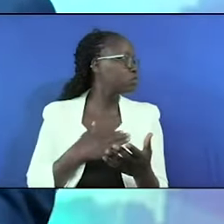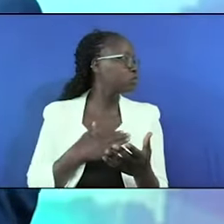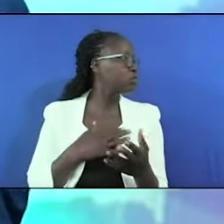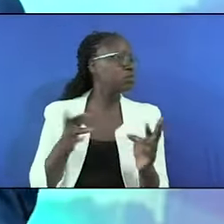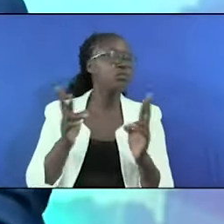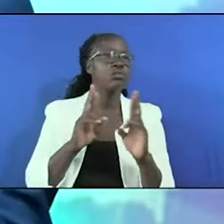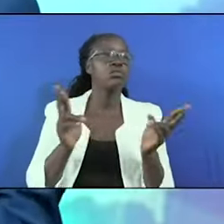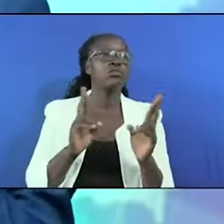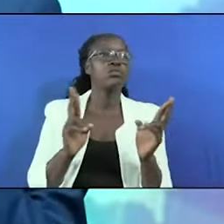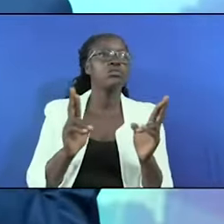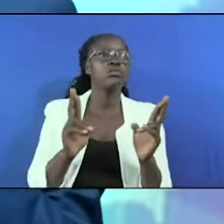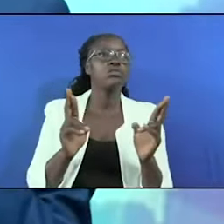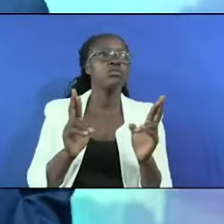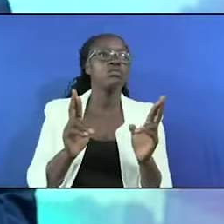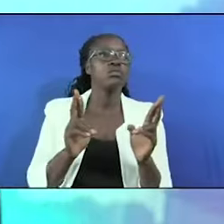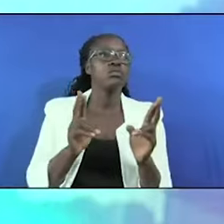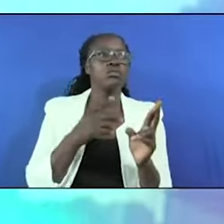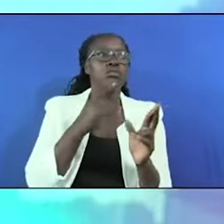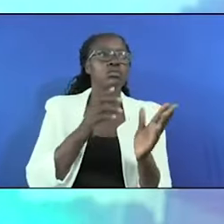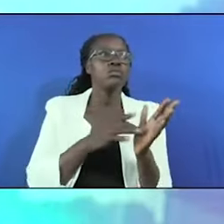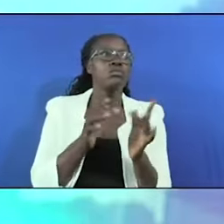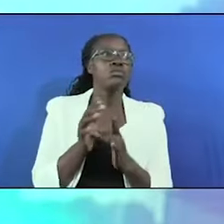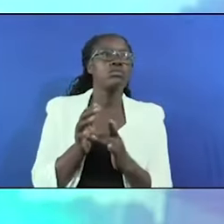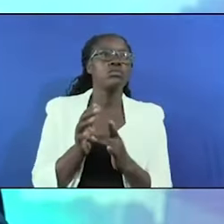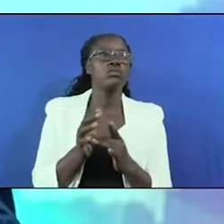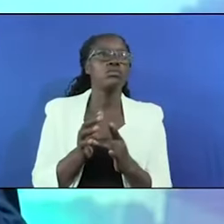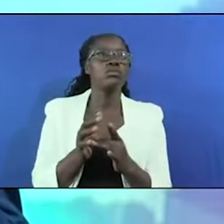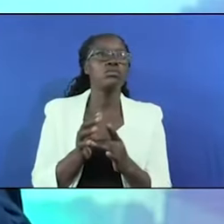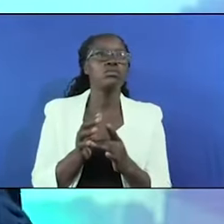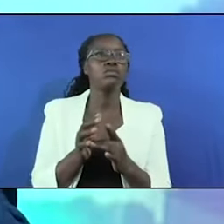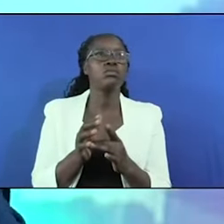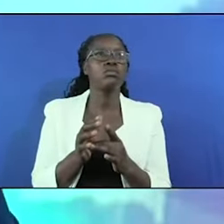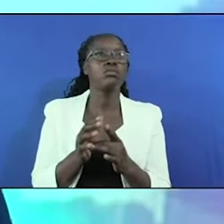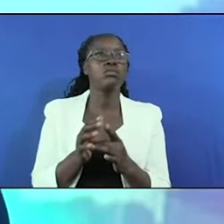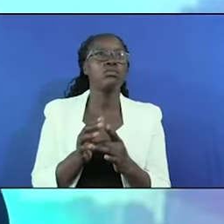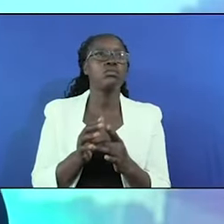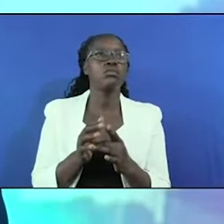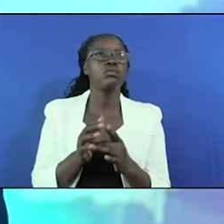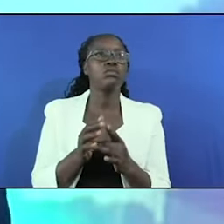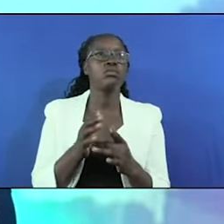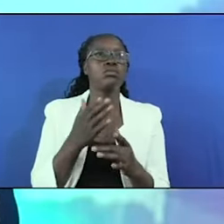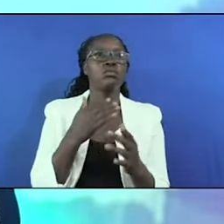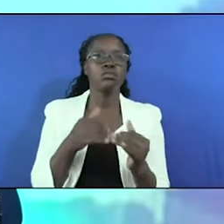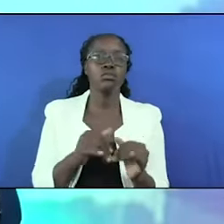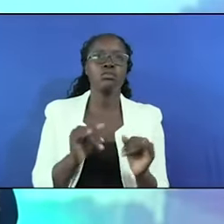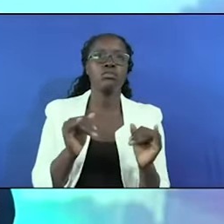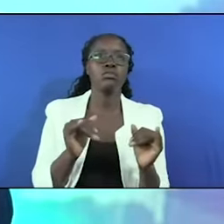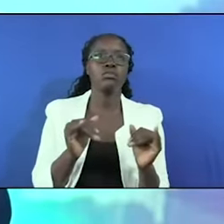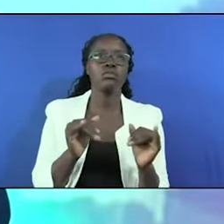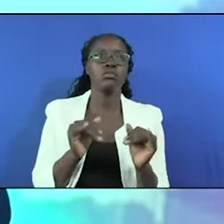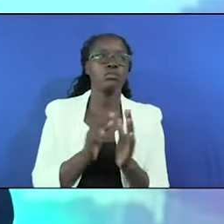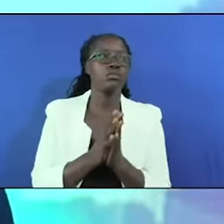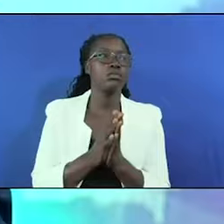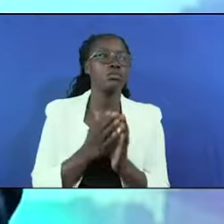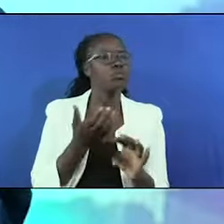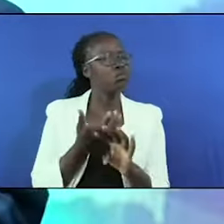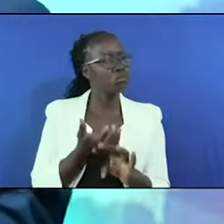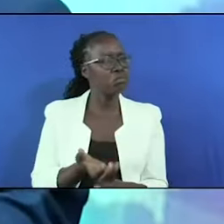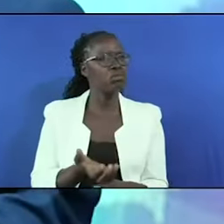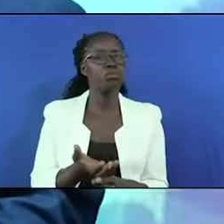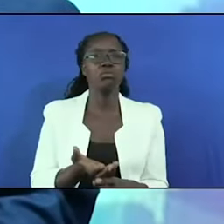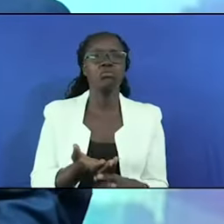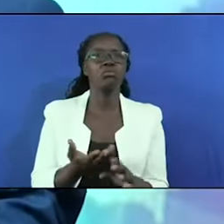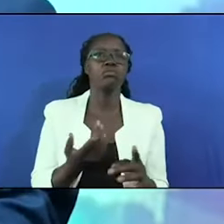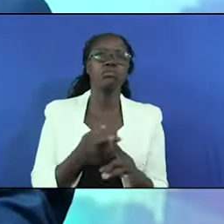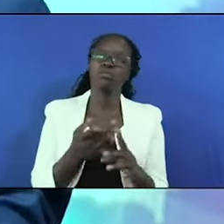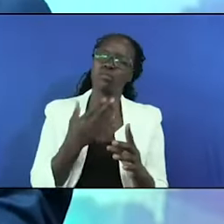if you are ready. If you are willing to say, Jesus, I am also going to try that thing. It may be difficult. It may be tough,